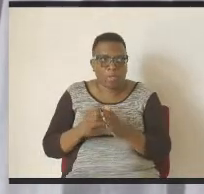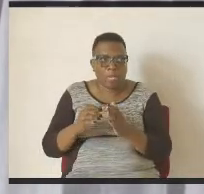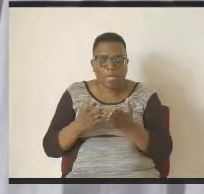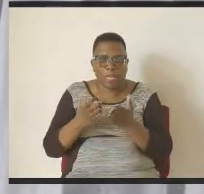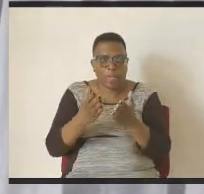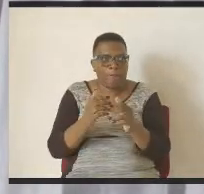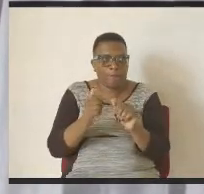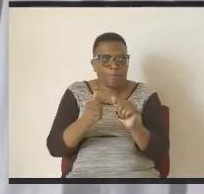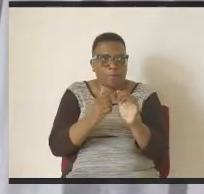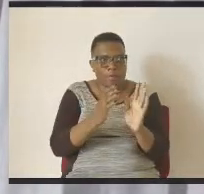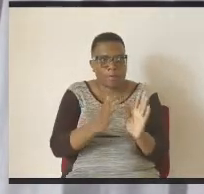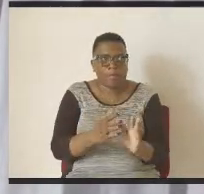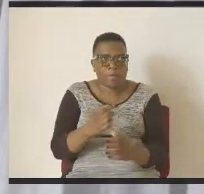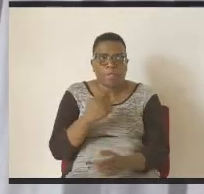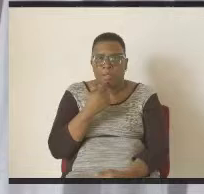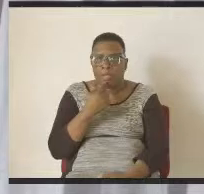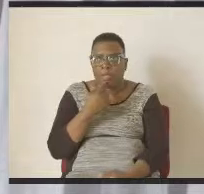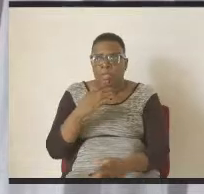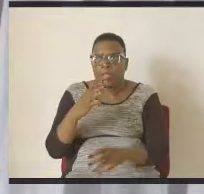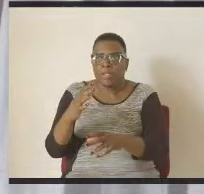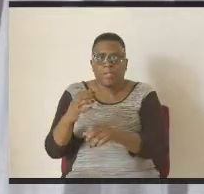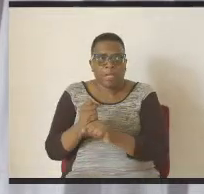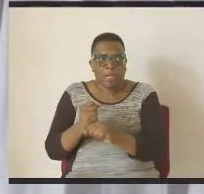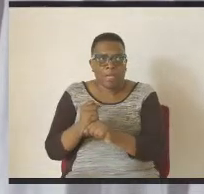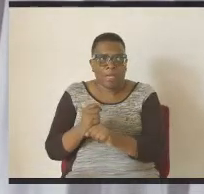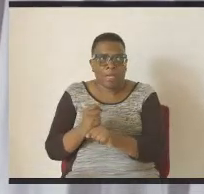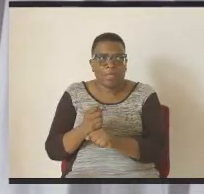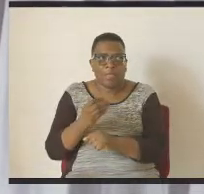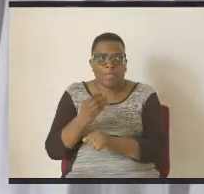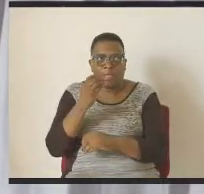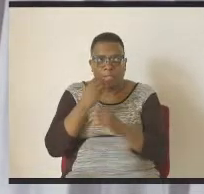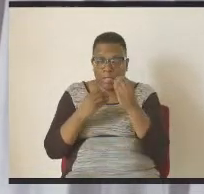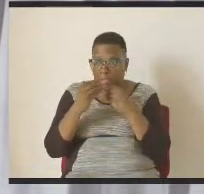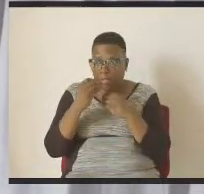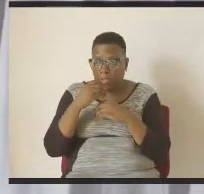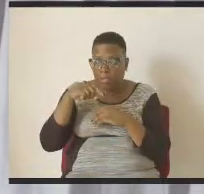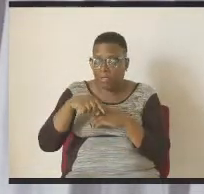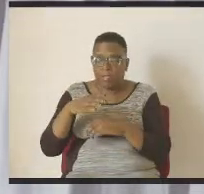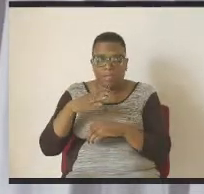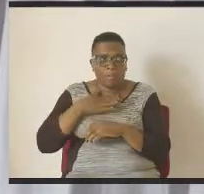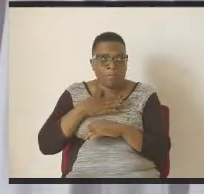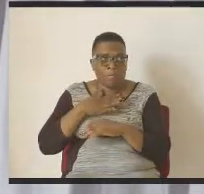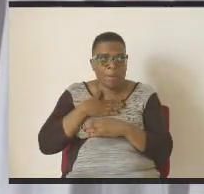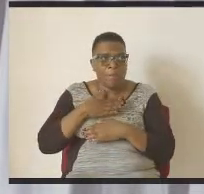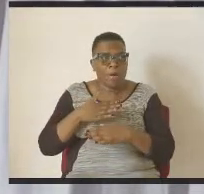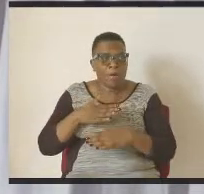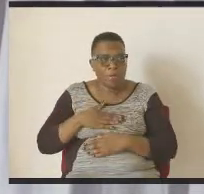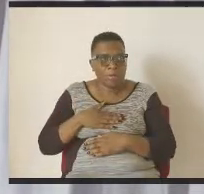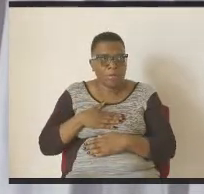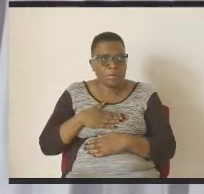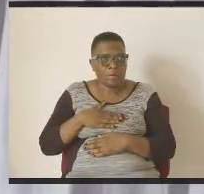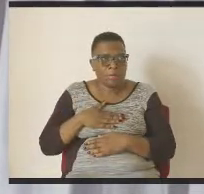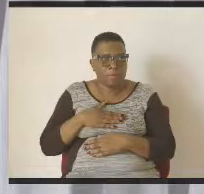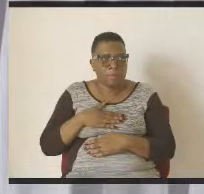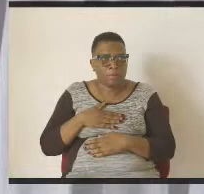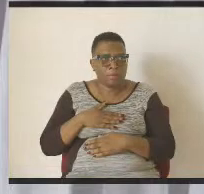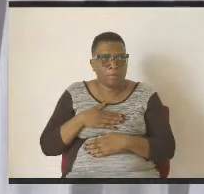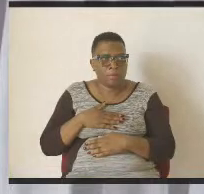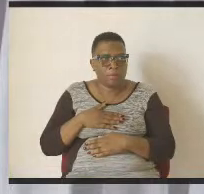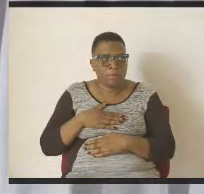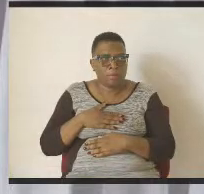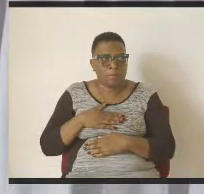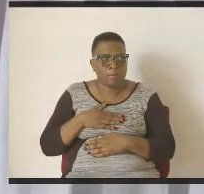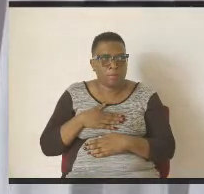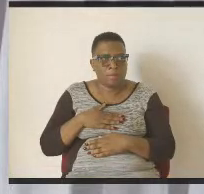and he gave it to his disciples and said to them, "Take, eat, this is my body." Next